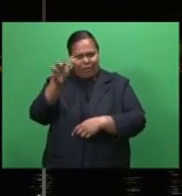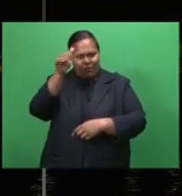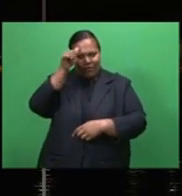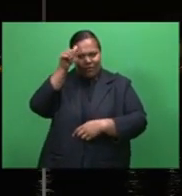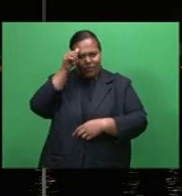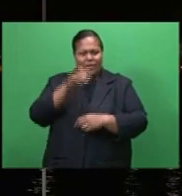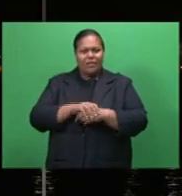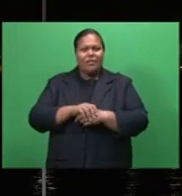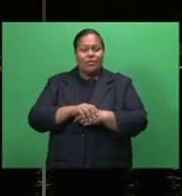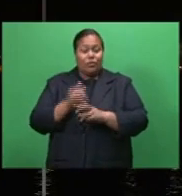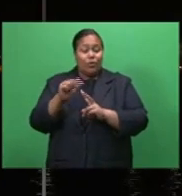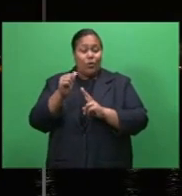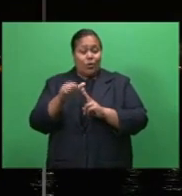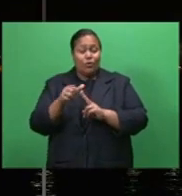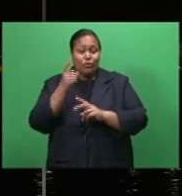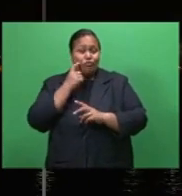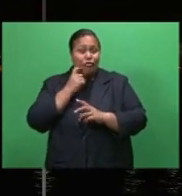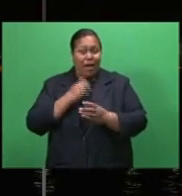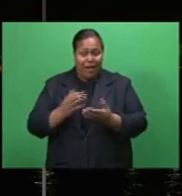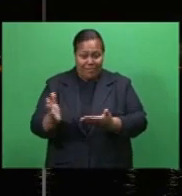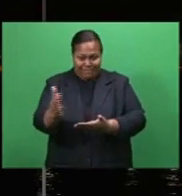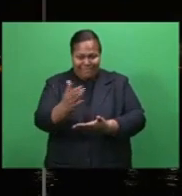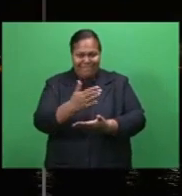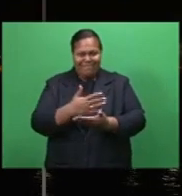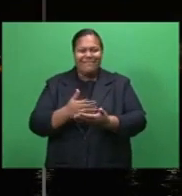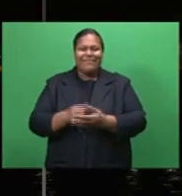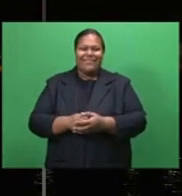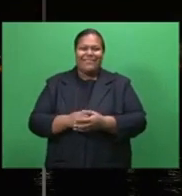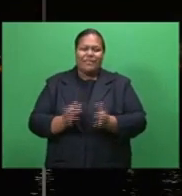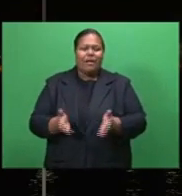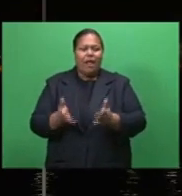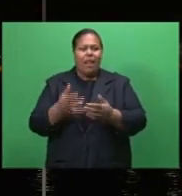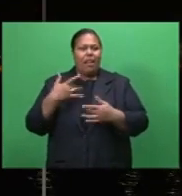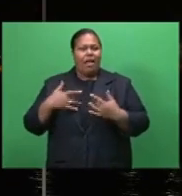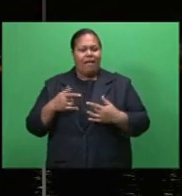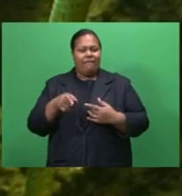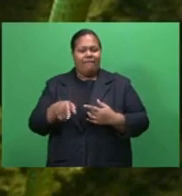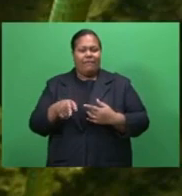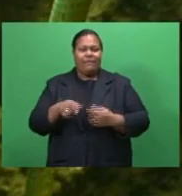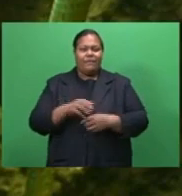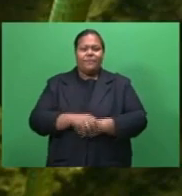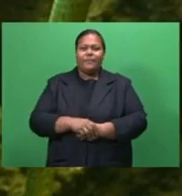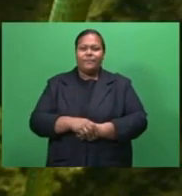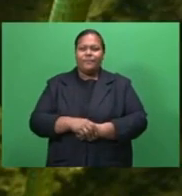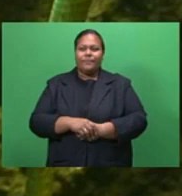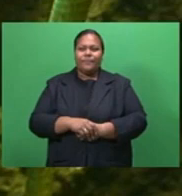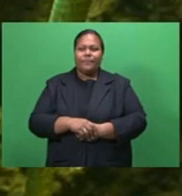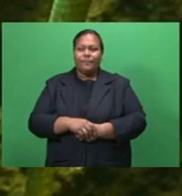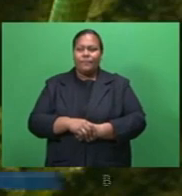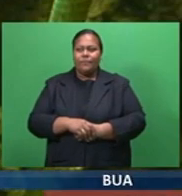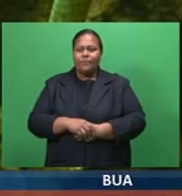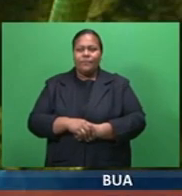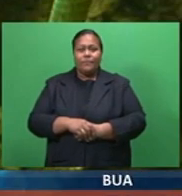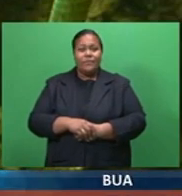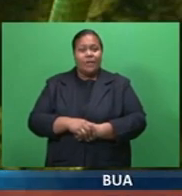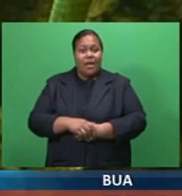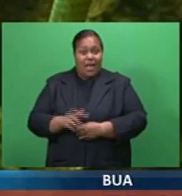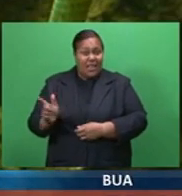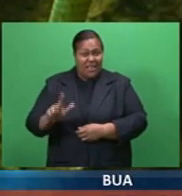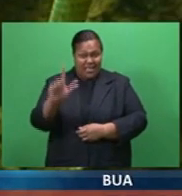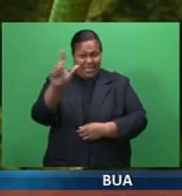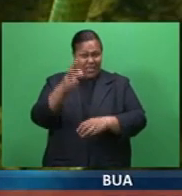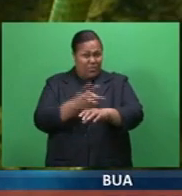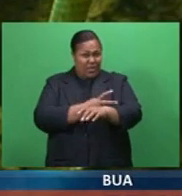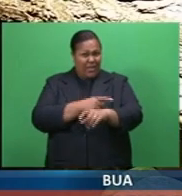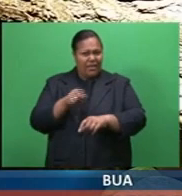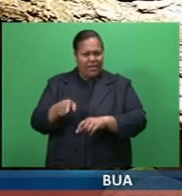management of the species. Eleanor Tarangai View has more. These endangered iguana species include the Lau